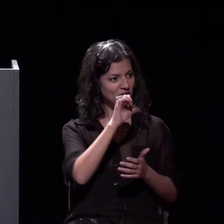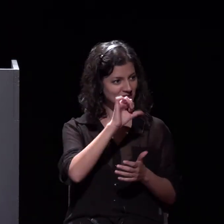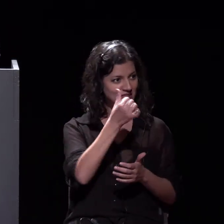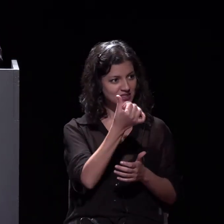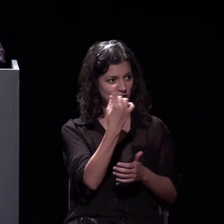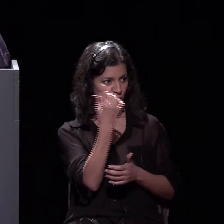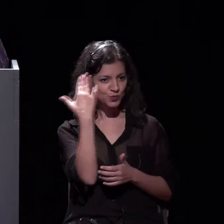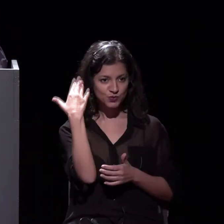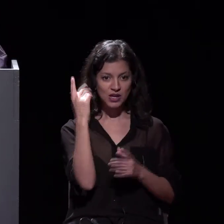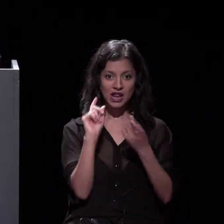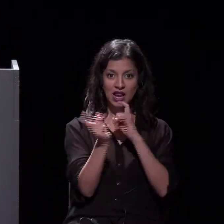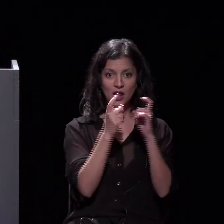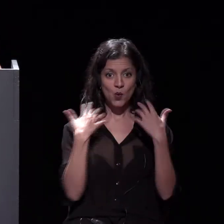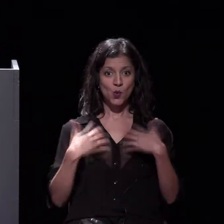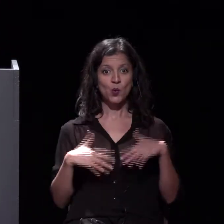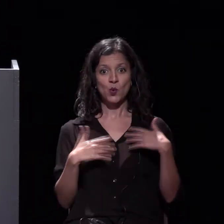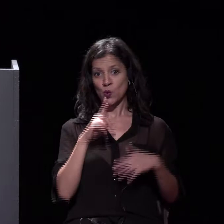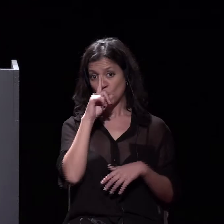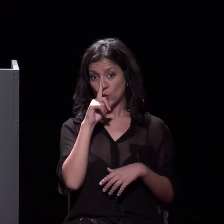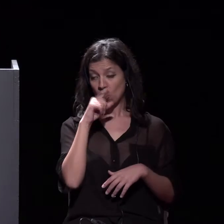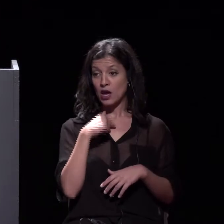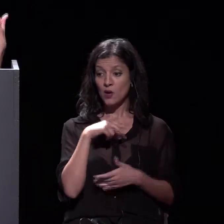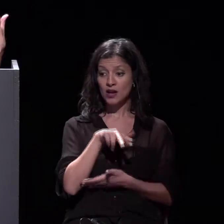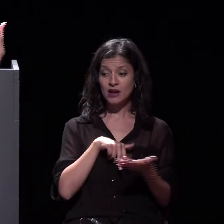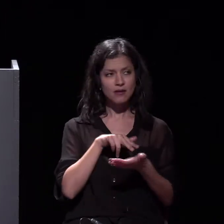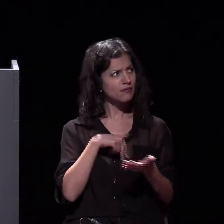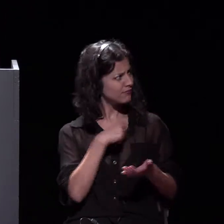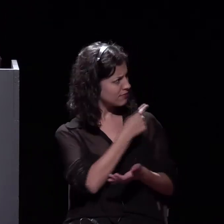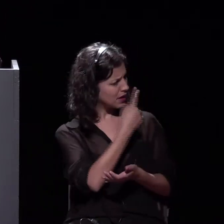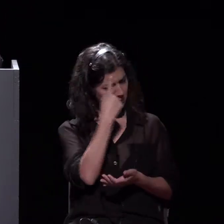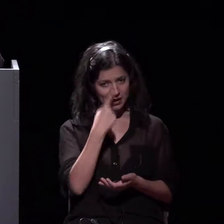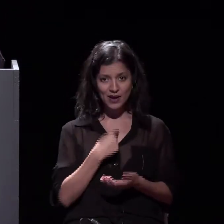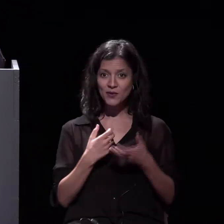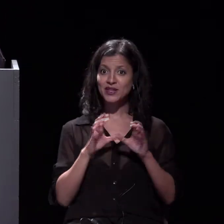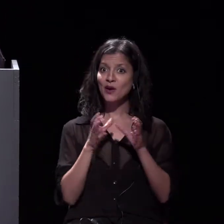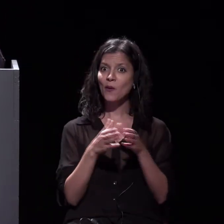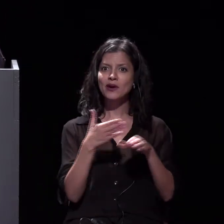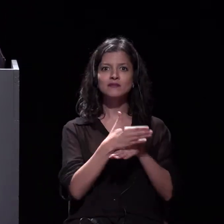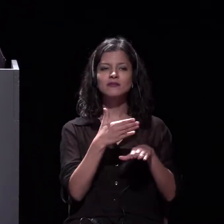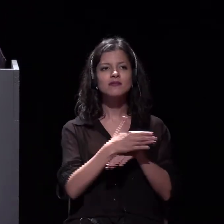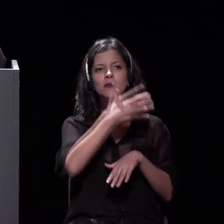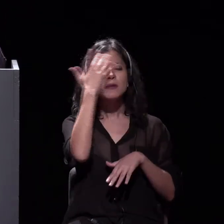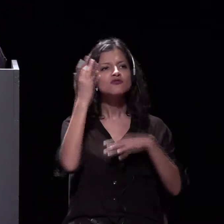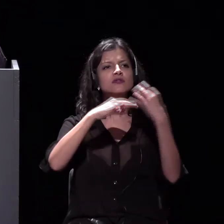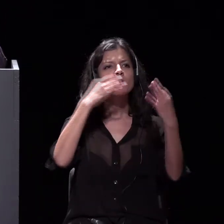of longed to be in the days when you could go to a conference such as this one and hear this kind of talk.